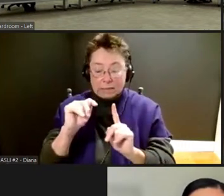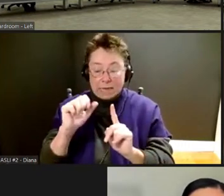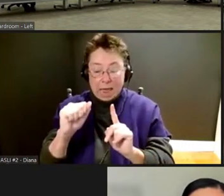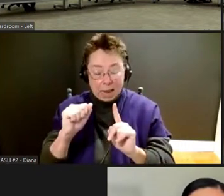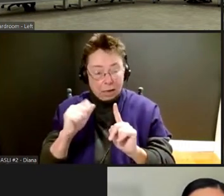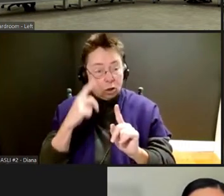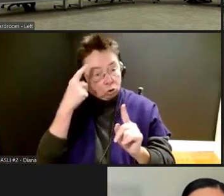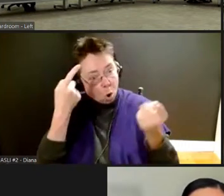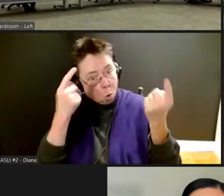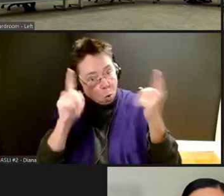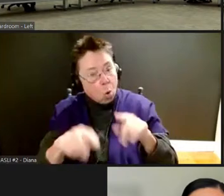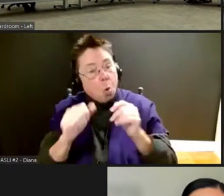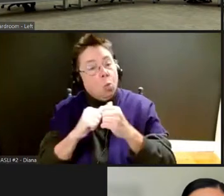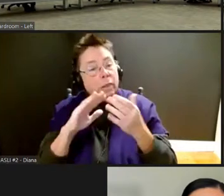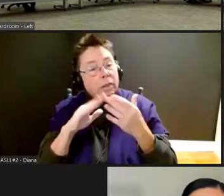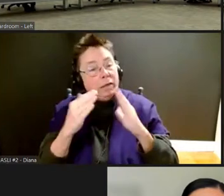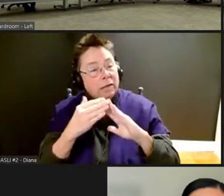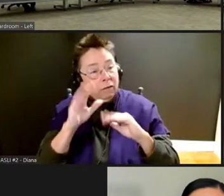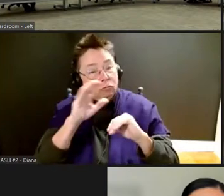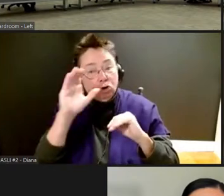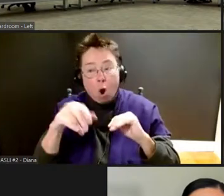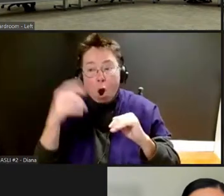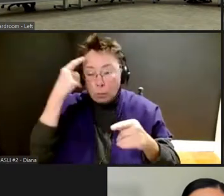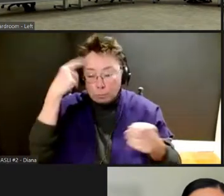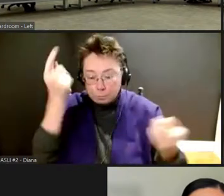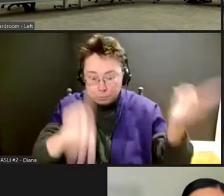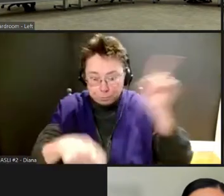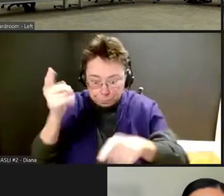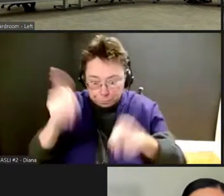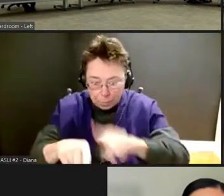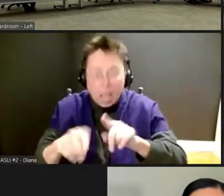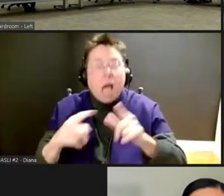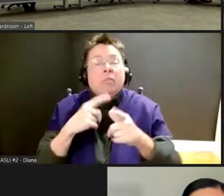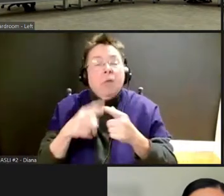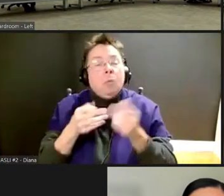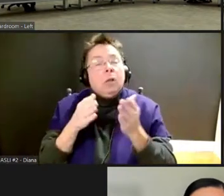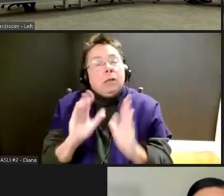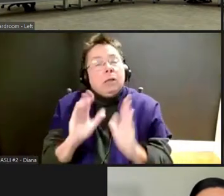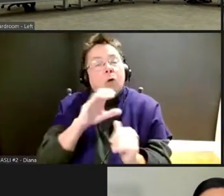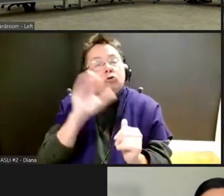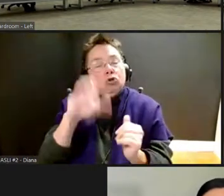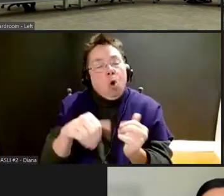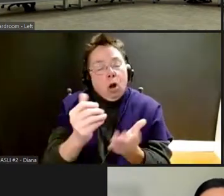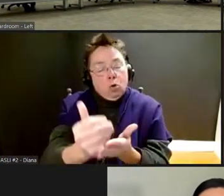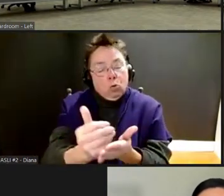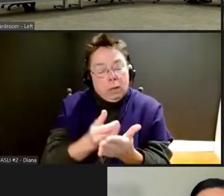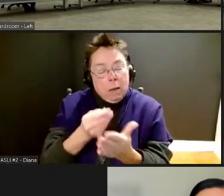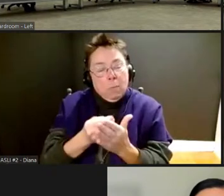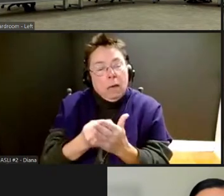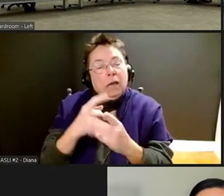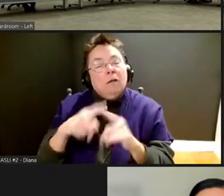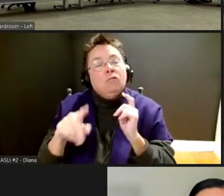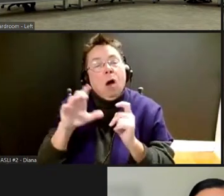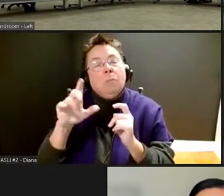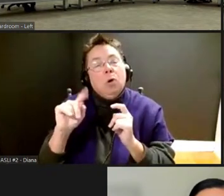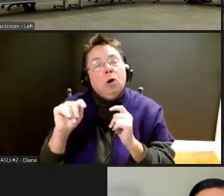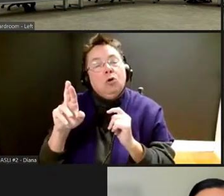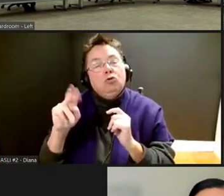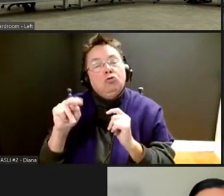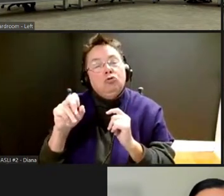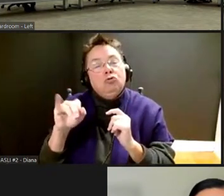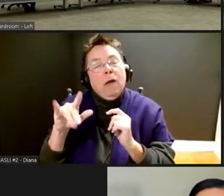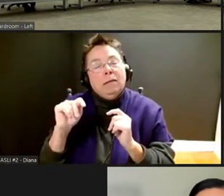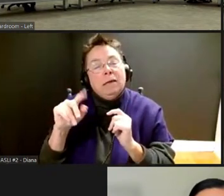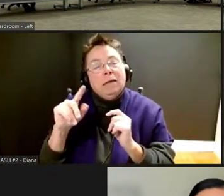intergovernmental agreement with the City of Chicago, which will allow the city to collect revenues from the Transit Tax Increment Financing District